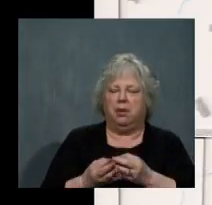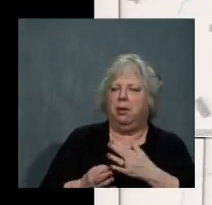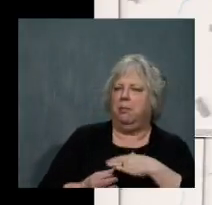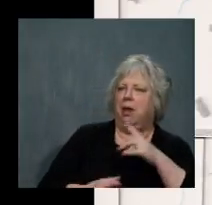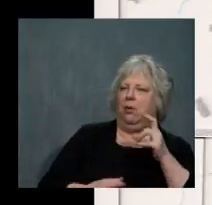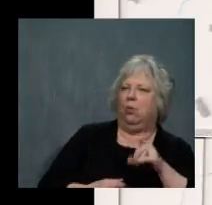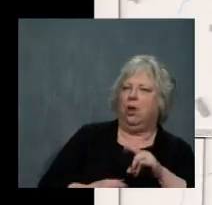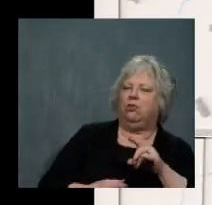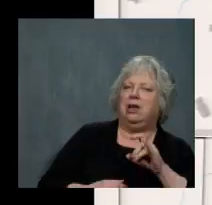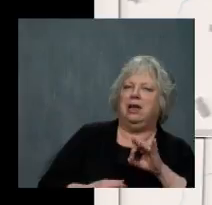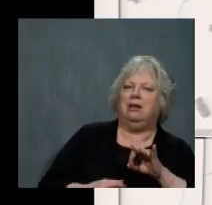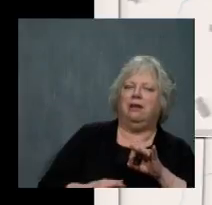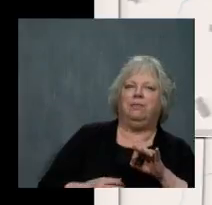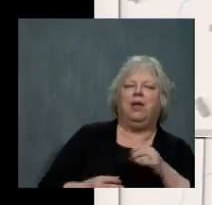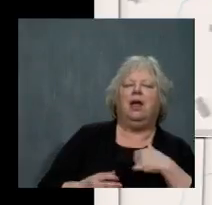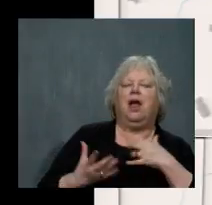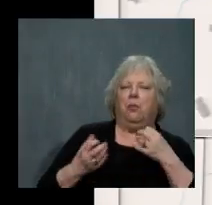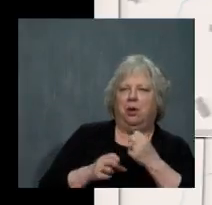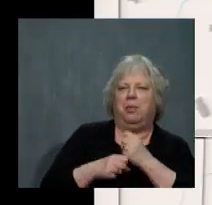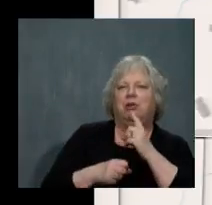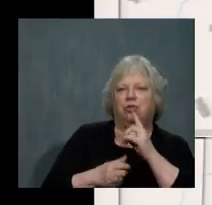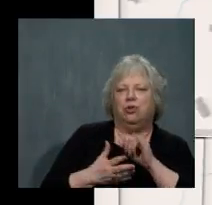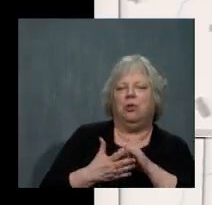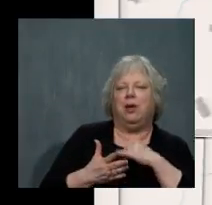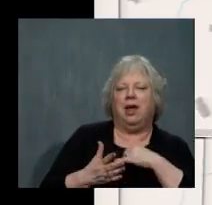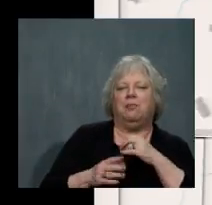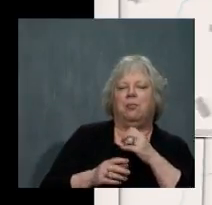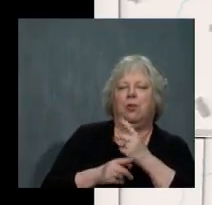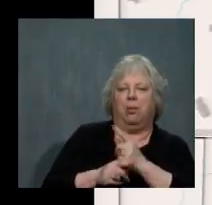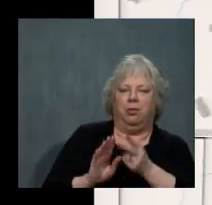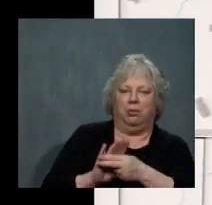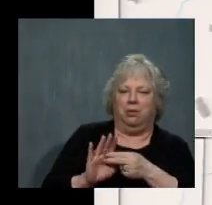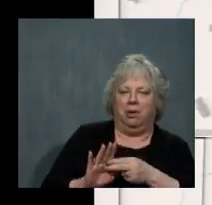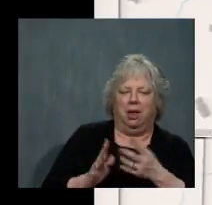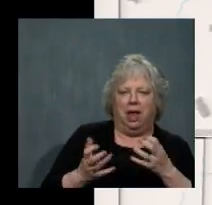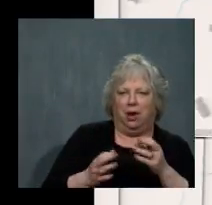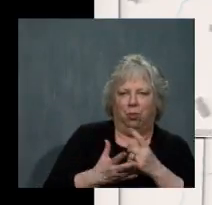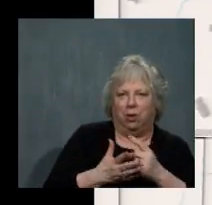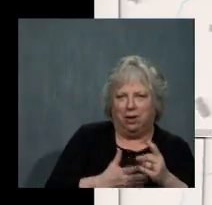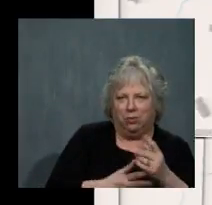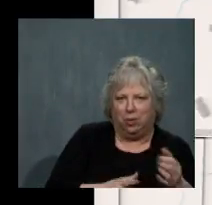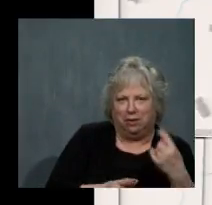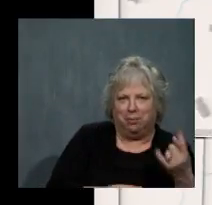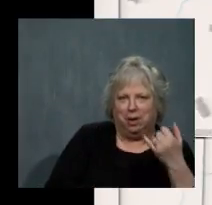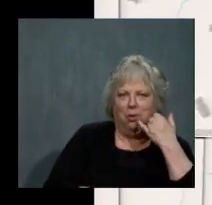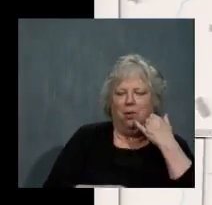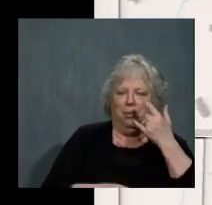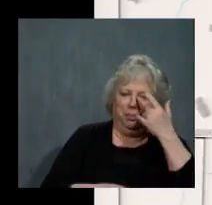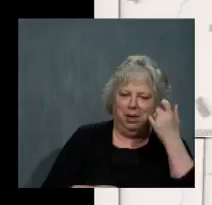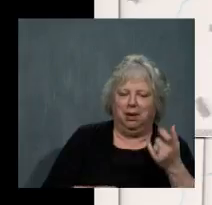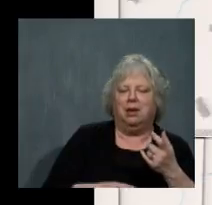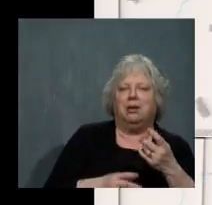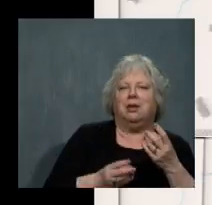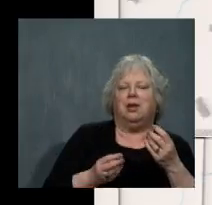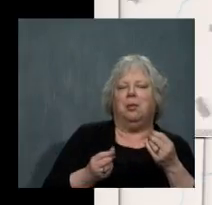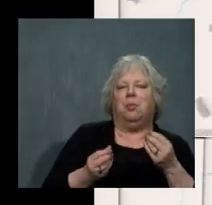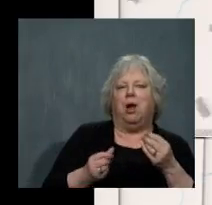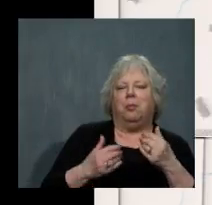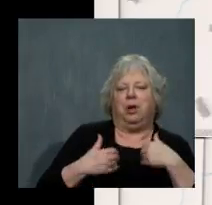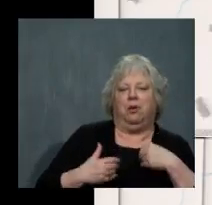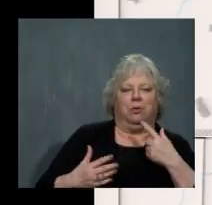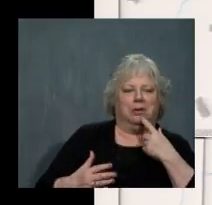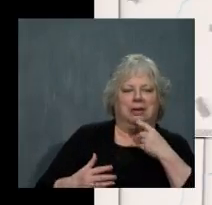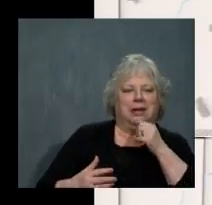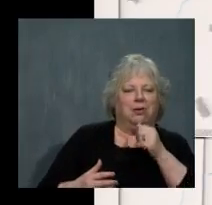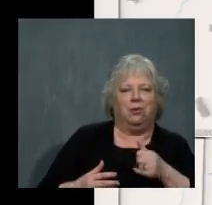agent, I'm wanting to make sure we've got proper, I don't want to get a call on this next week because the property owner says they weren't given proper notification on